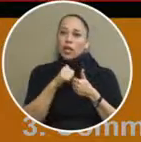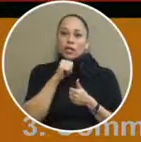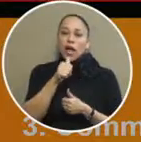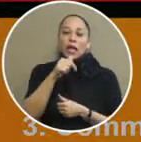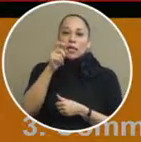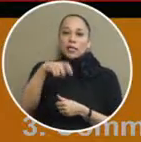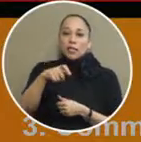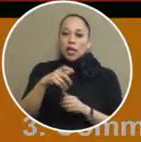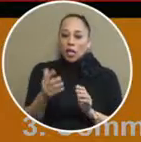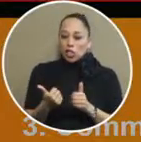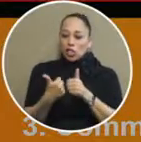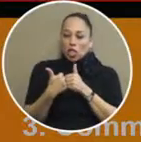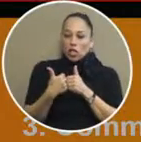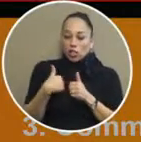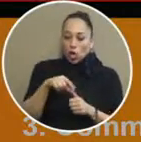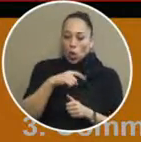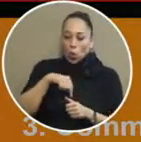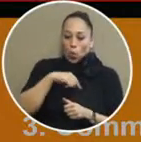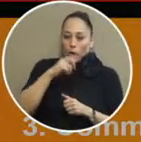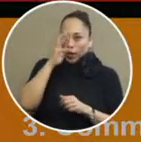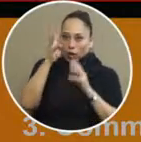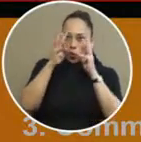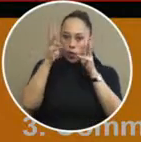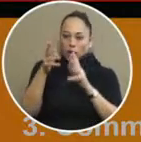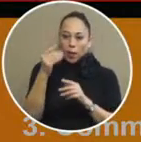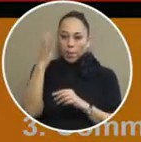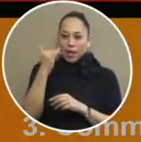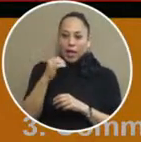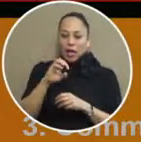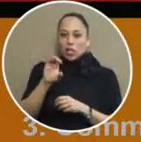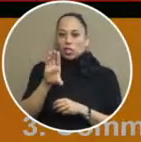necessarily challenges that were created by the